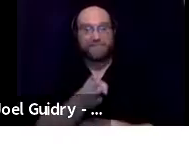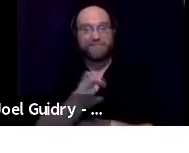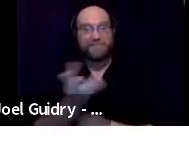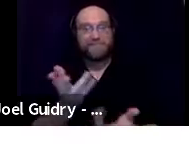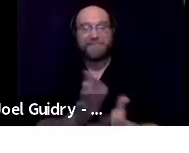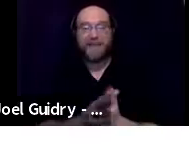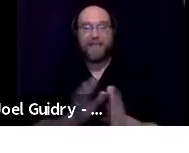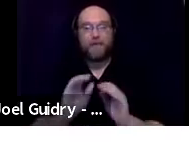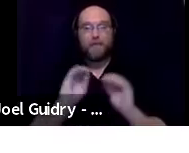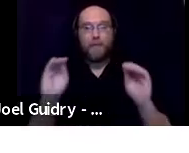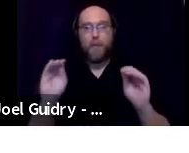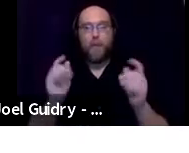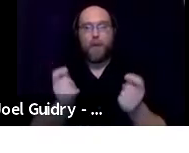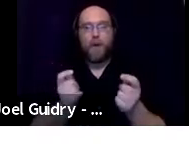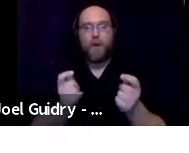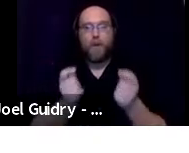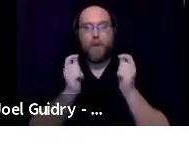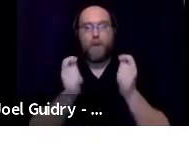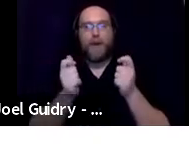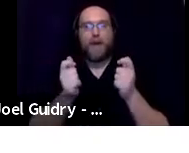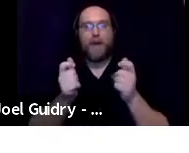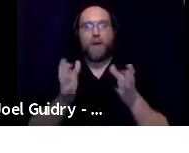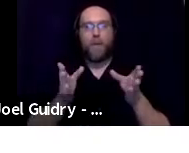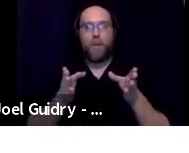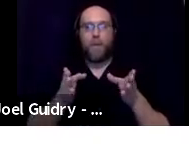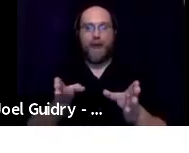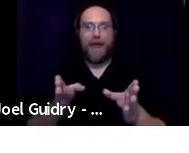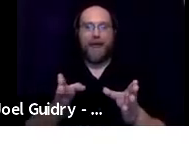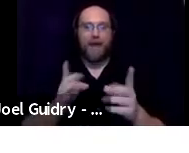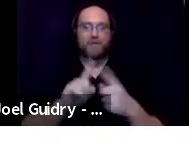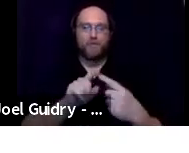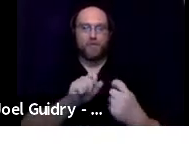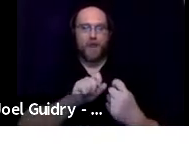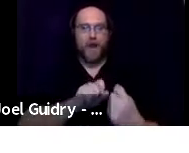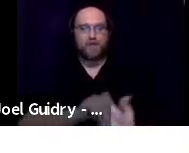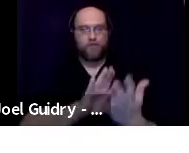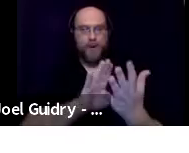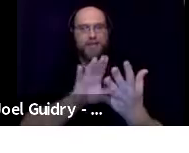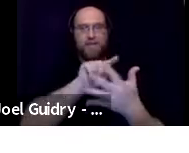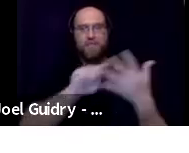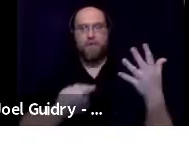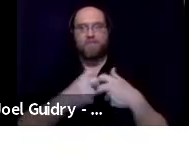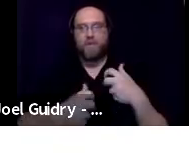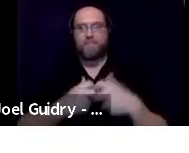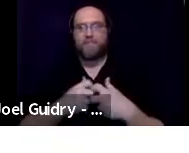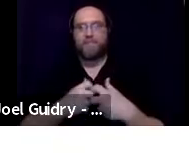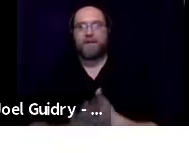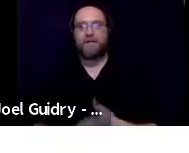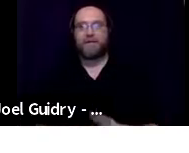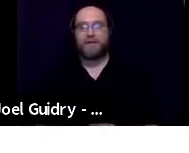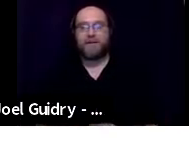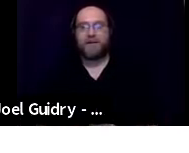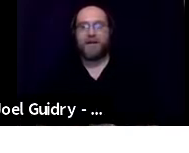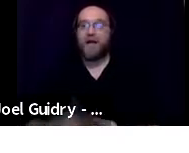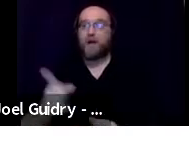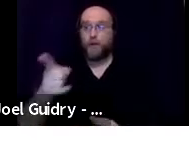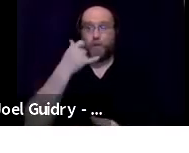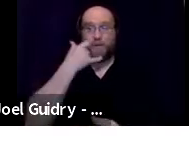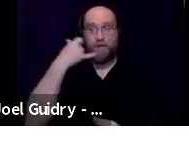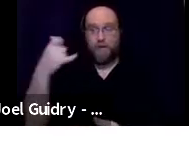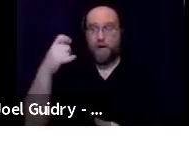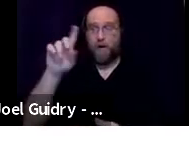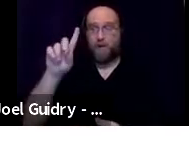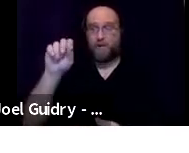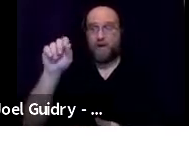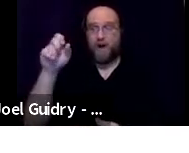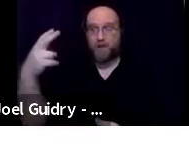quick way to address these problems. DOSH isn't going to just, once you call them,